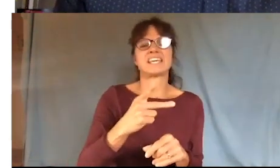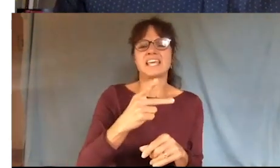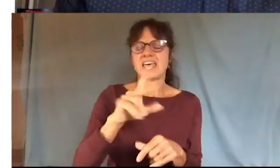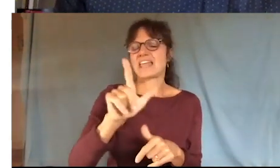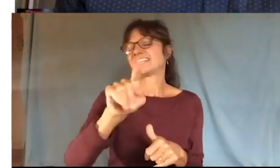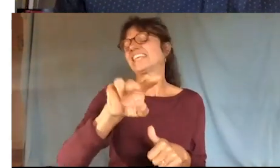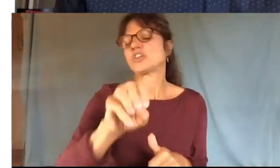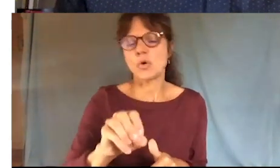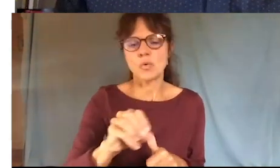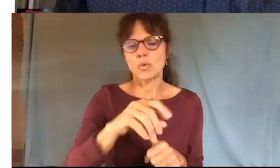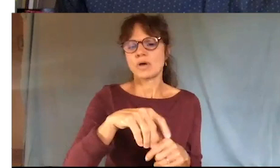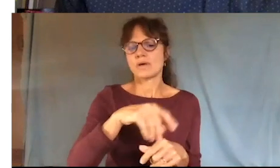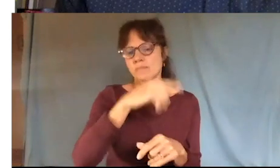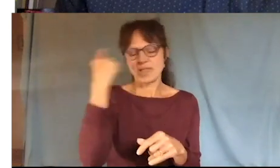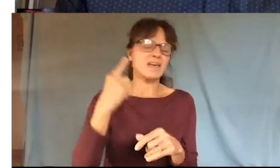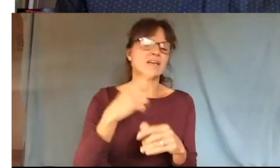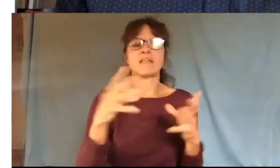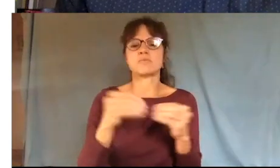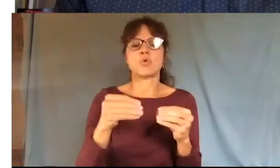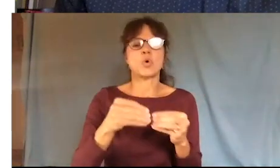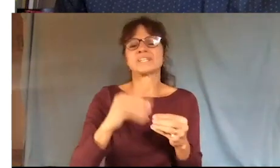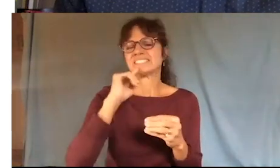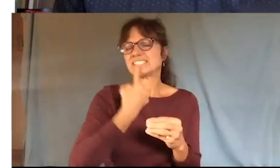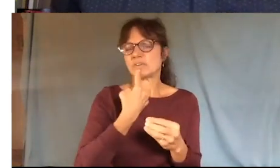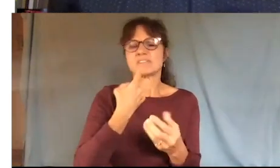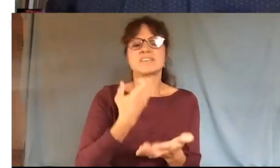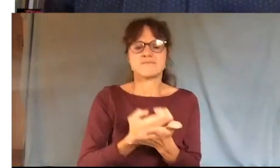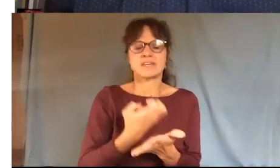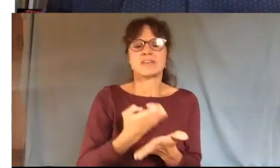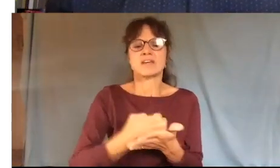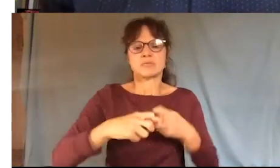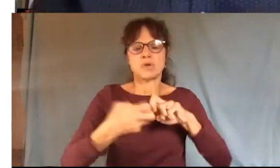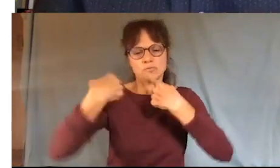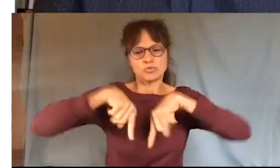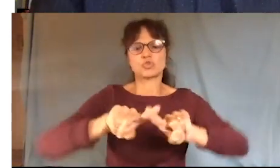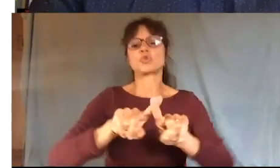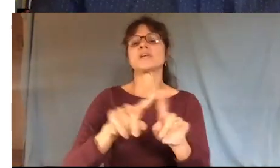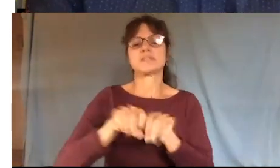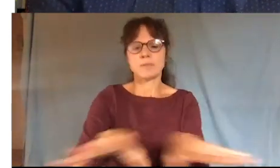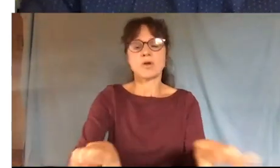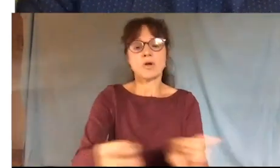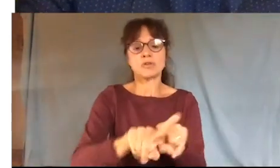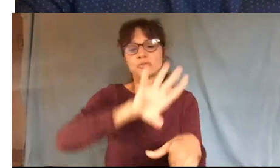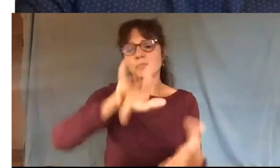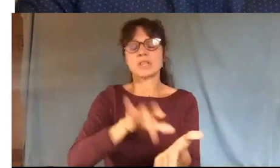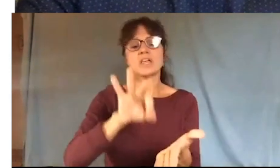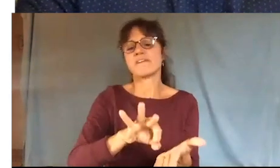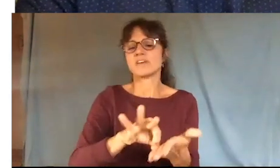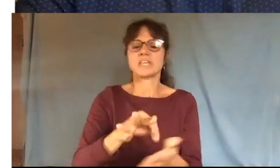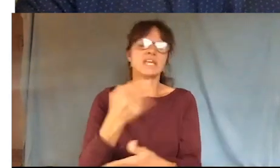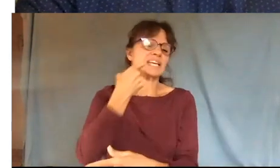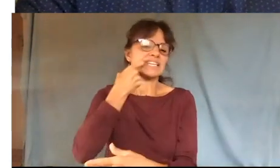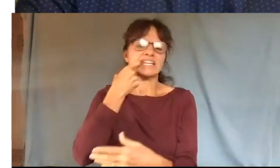far higher rates of serious financial problems during the pandemic. And unfortunately, right now, we're also in the midst of an eviction